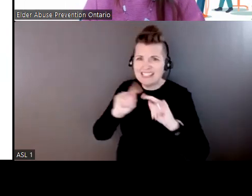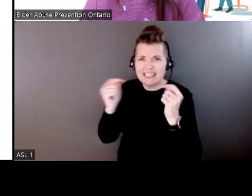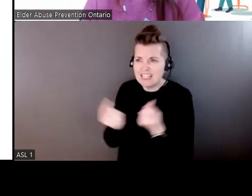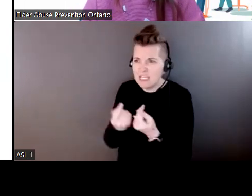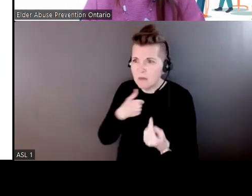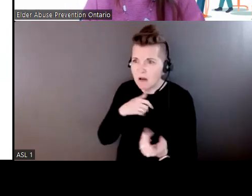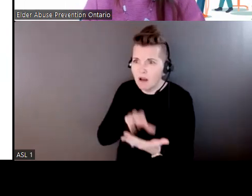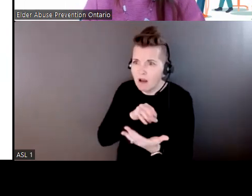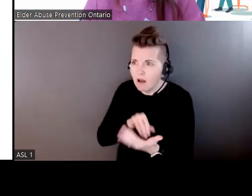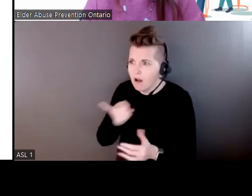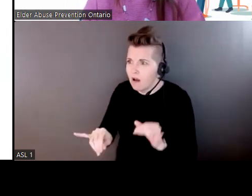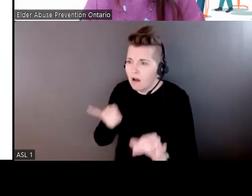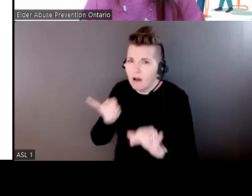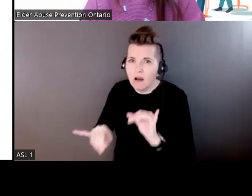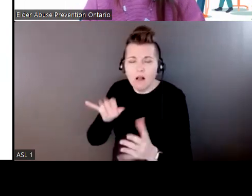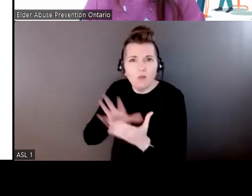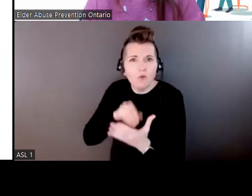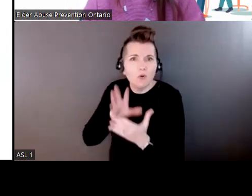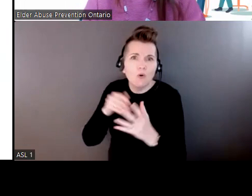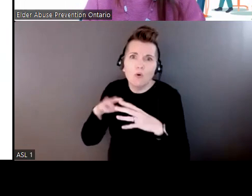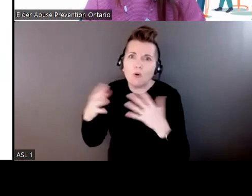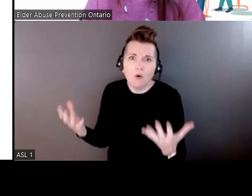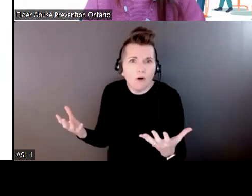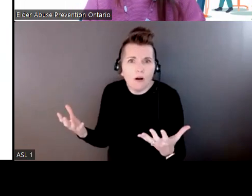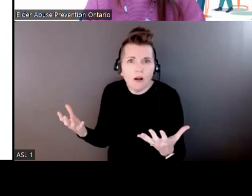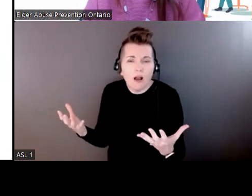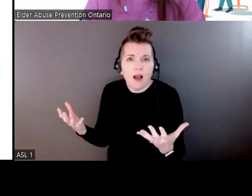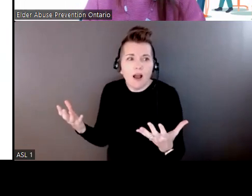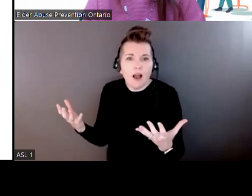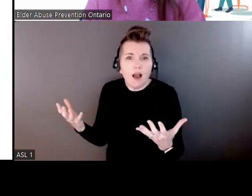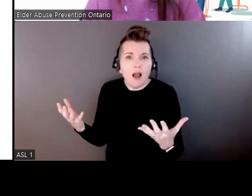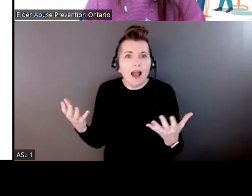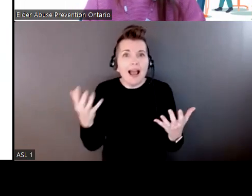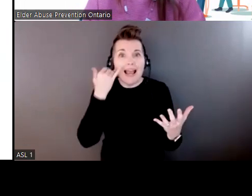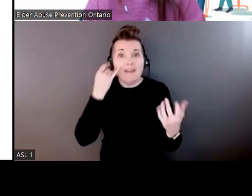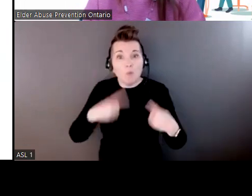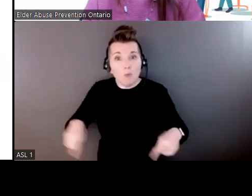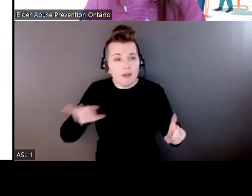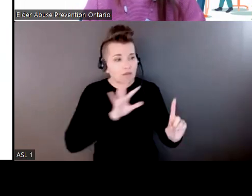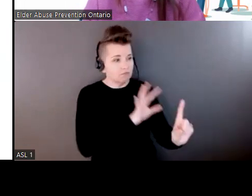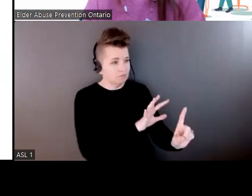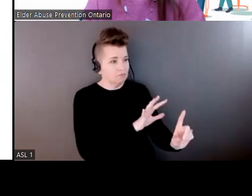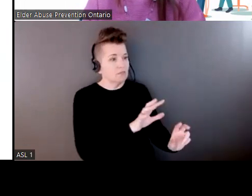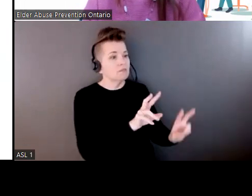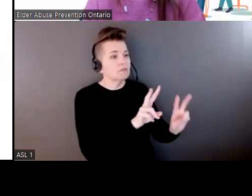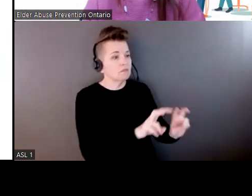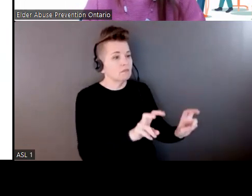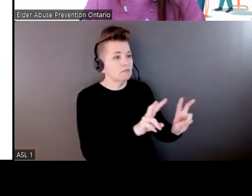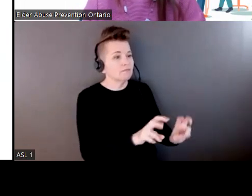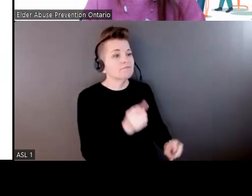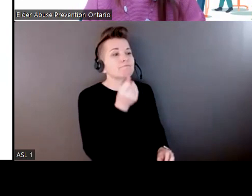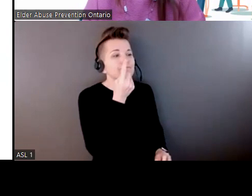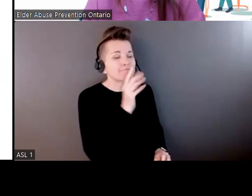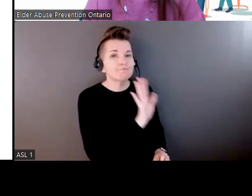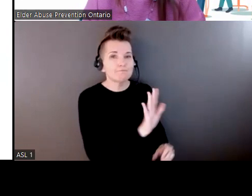there is an opportunity that as we unpack and understand the fears of the older adult, there's great implementation